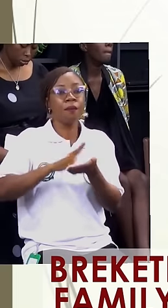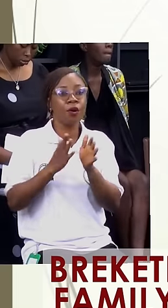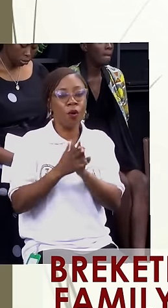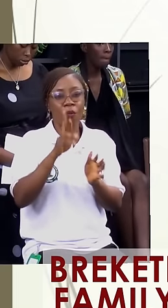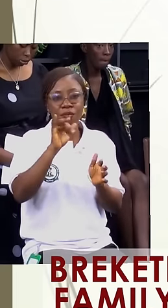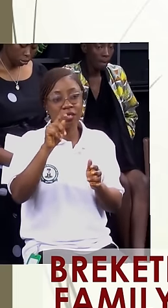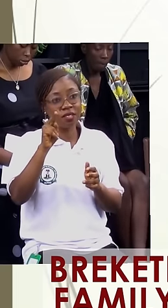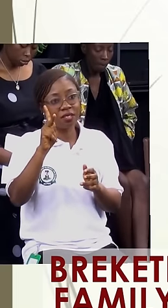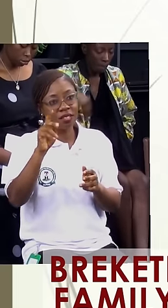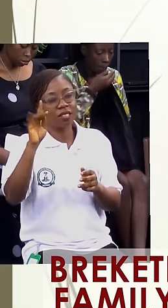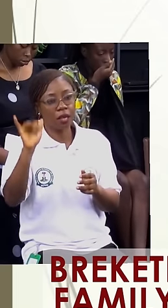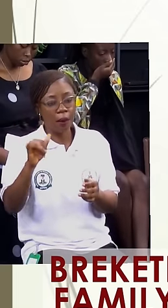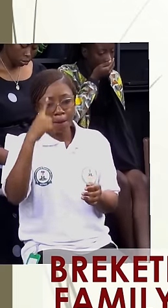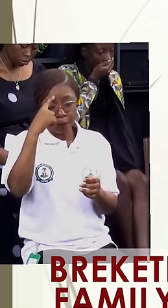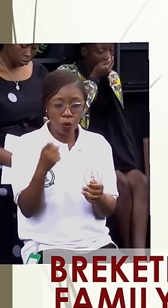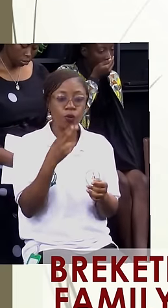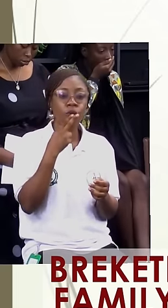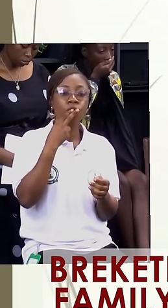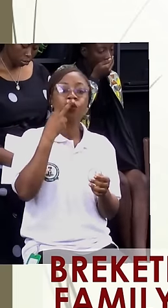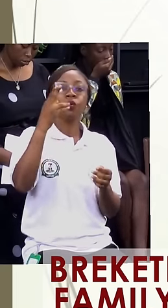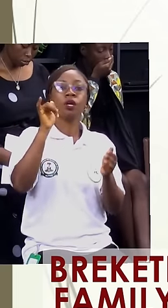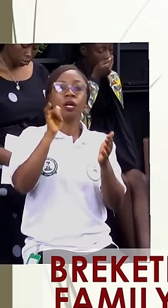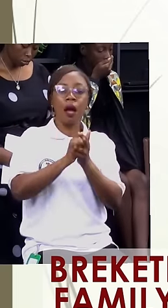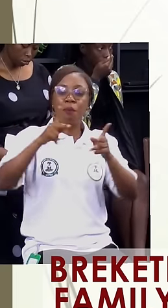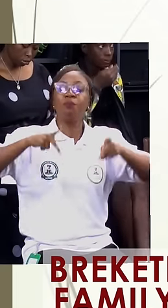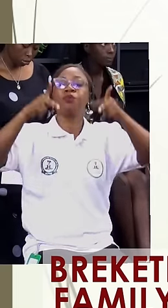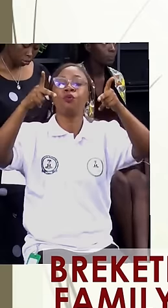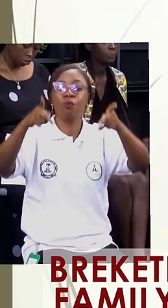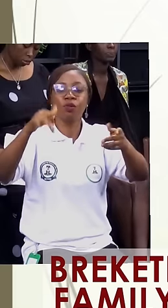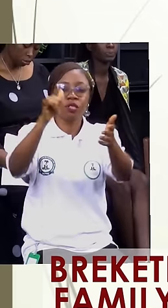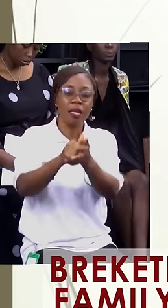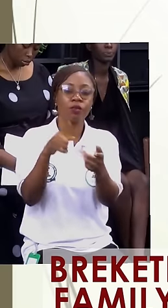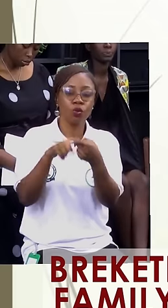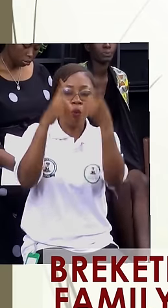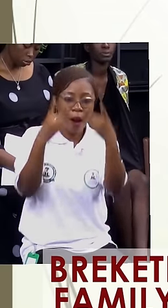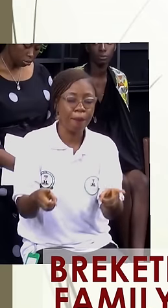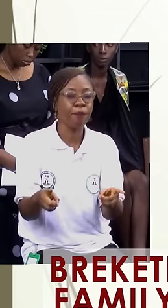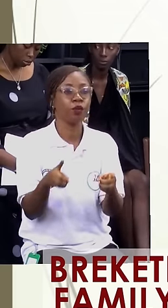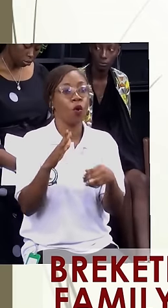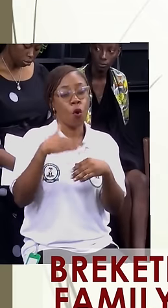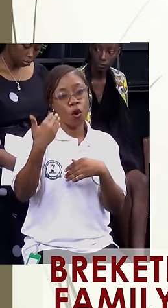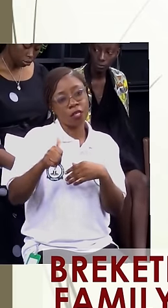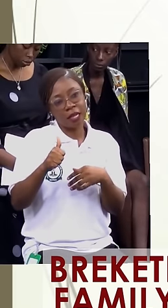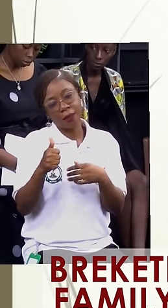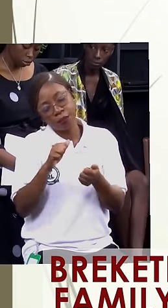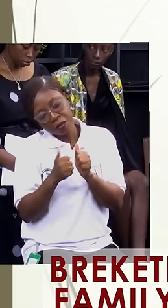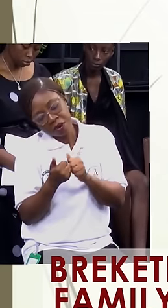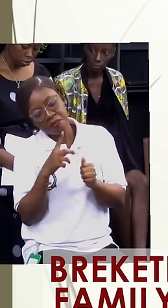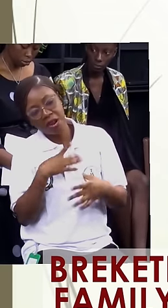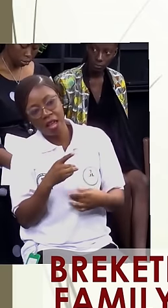just be the factor that can push you over. Then other conditions like inflammation of the